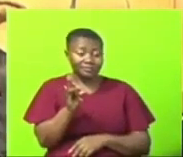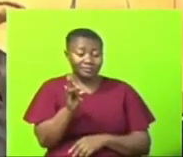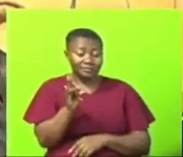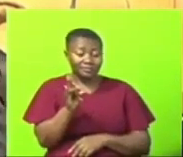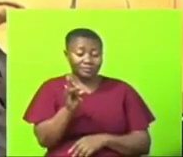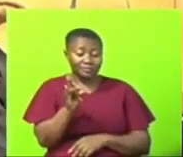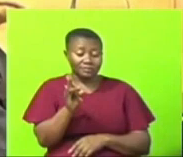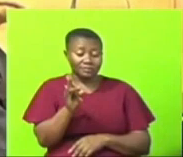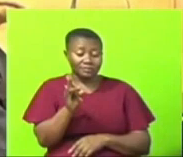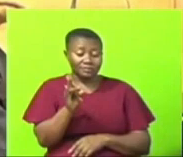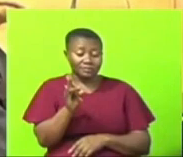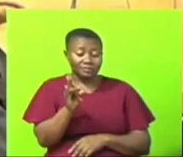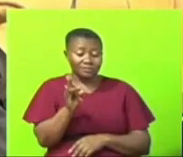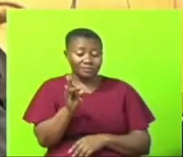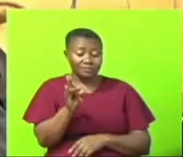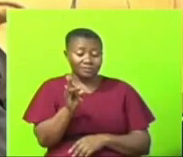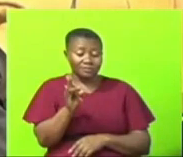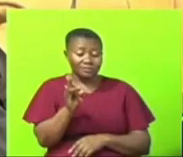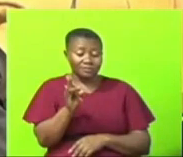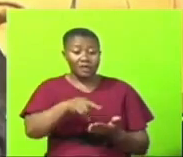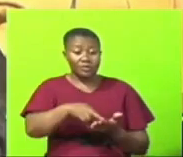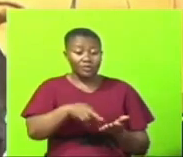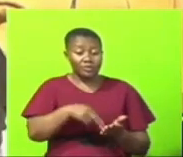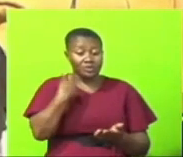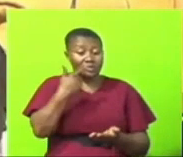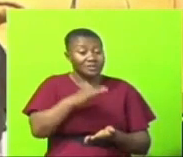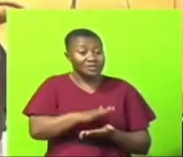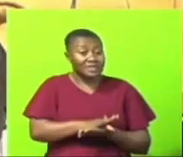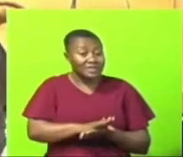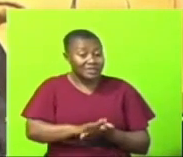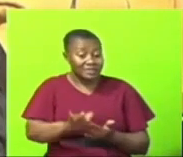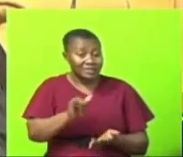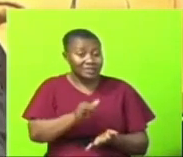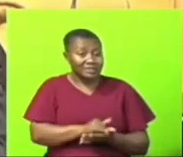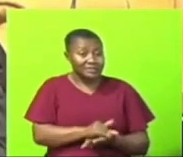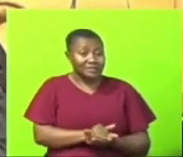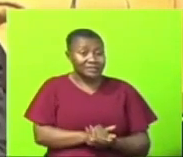rules state clearly that